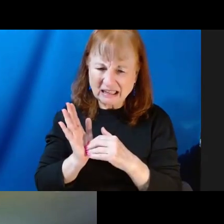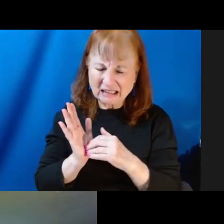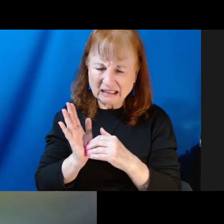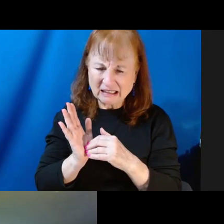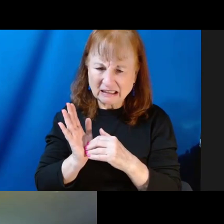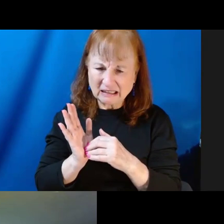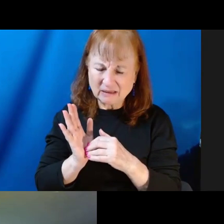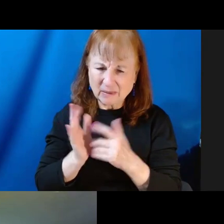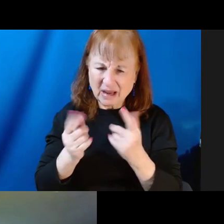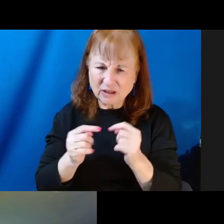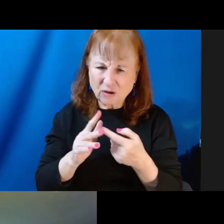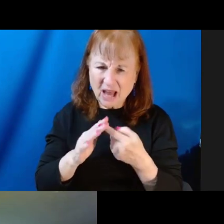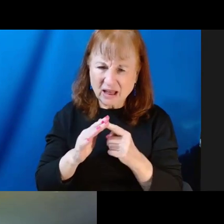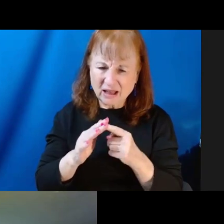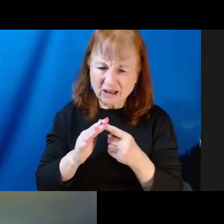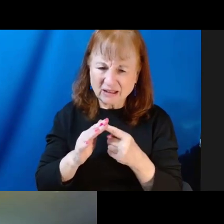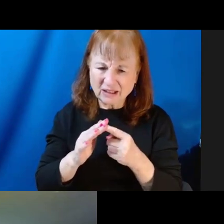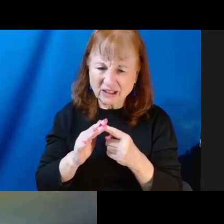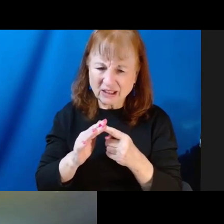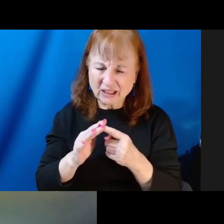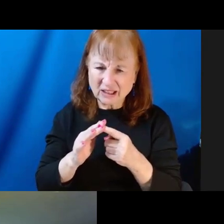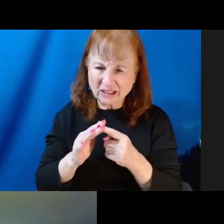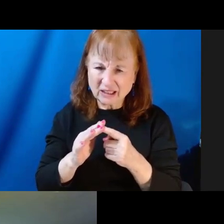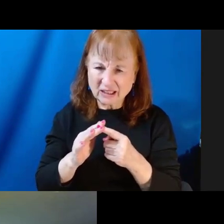Maybe I can try launching it.